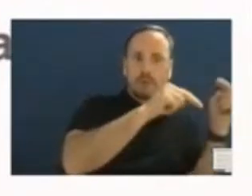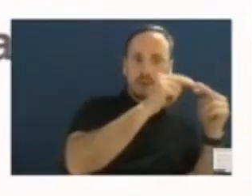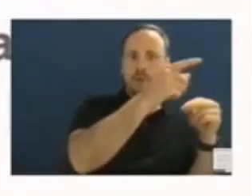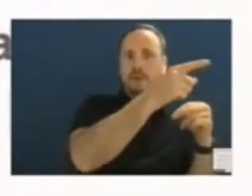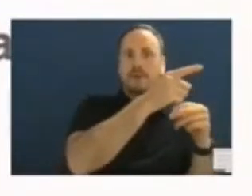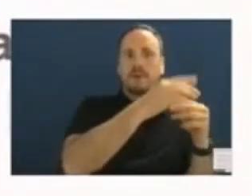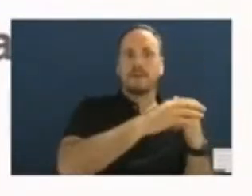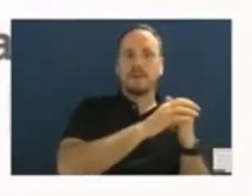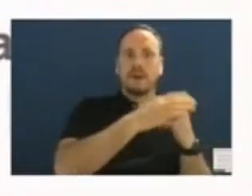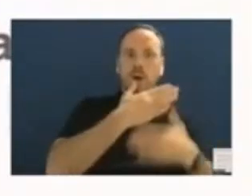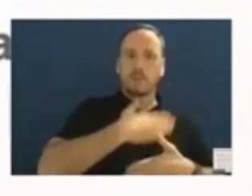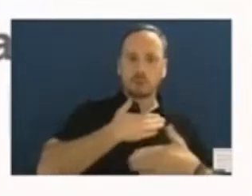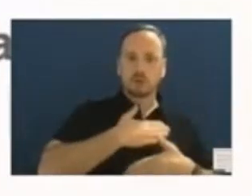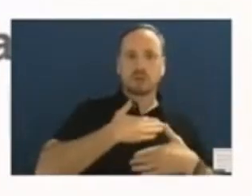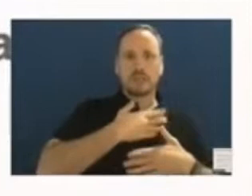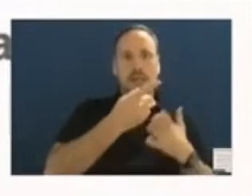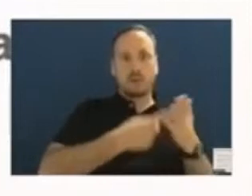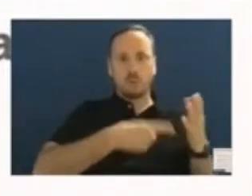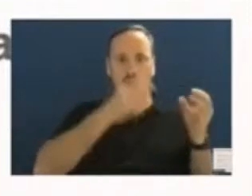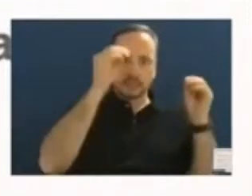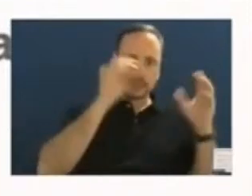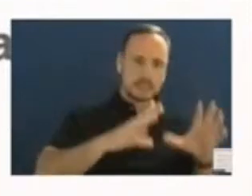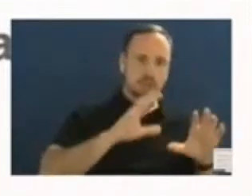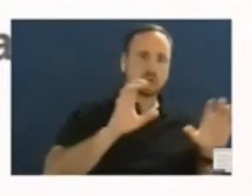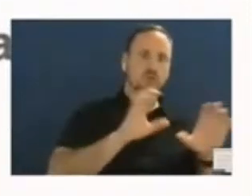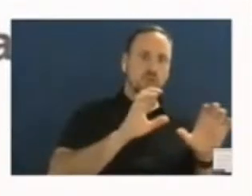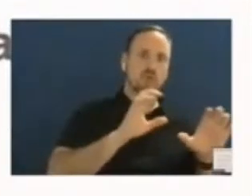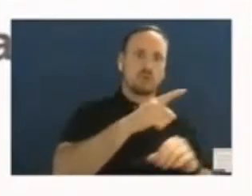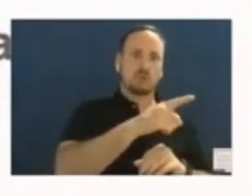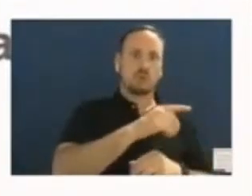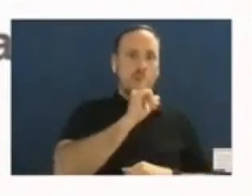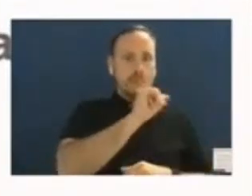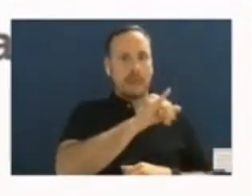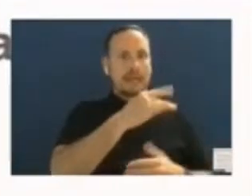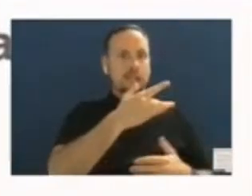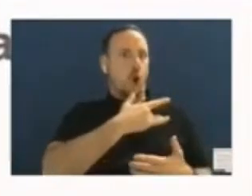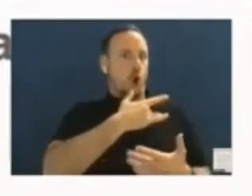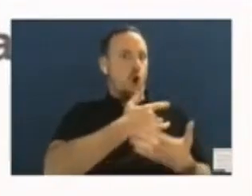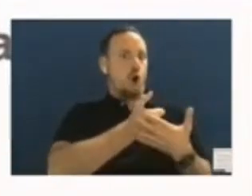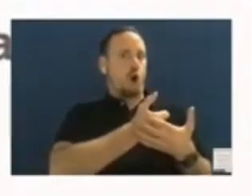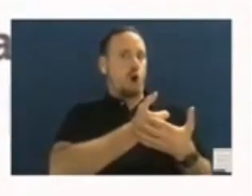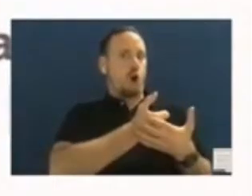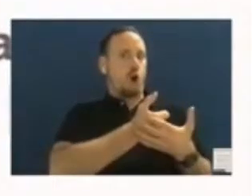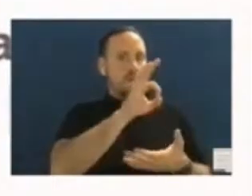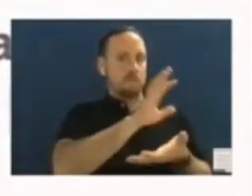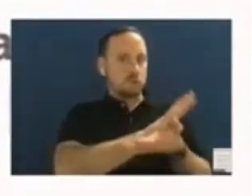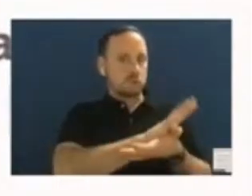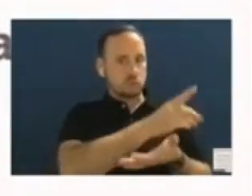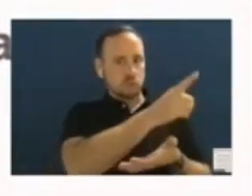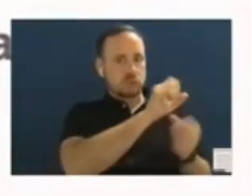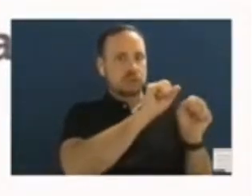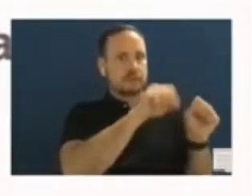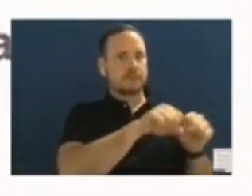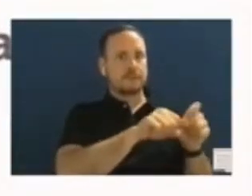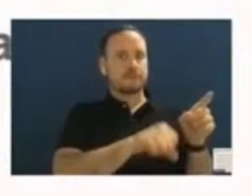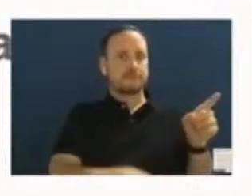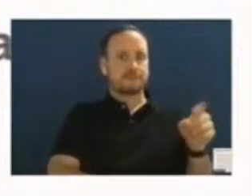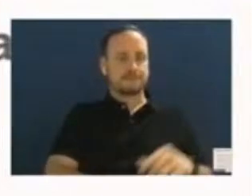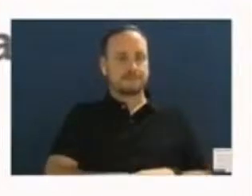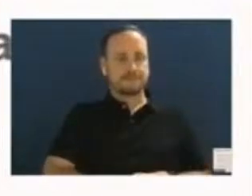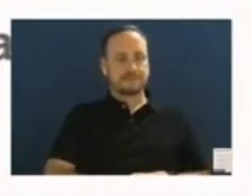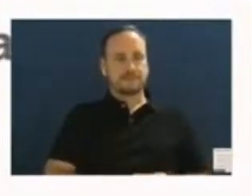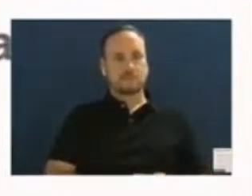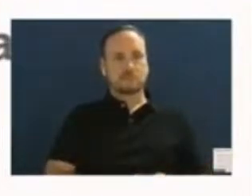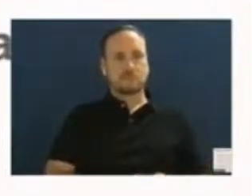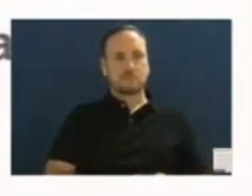principals deserve back into our schools and back into our classroom. That's the heartbeat. And one part of that, which we're hopeful will generate some excitement across our schools, and